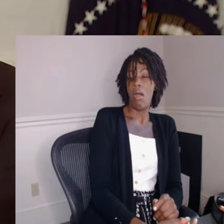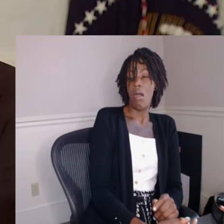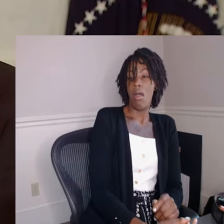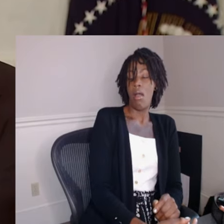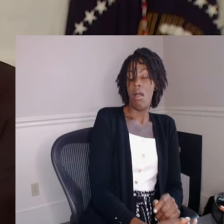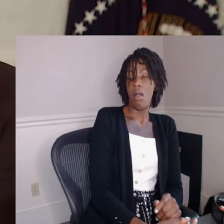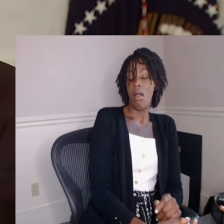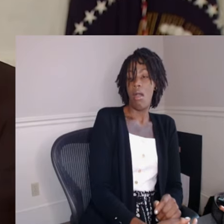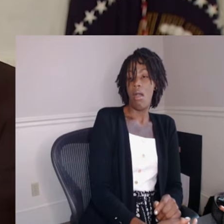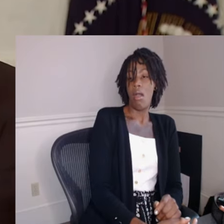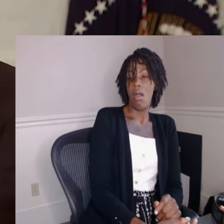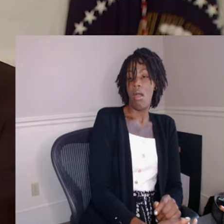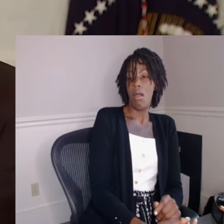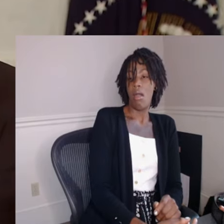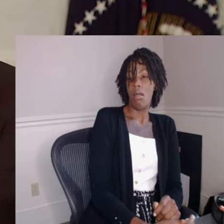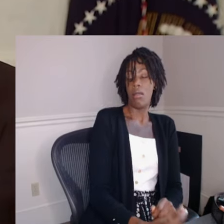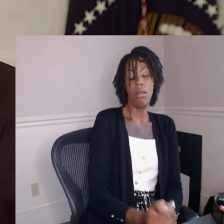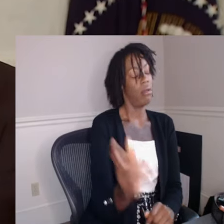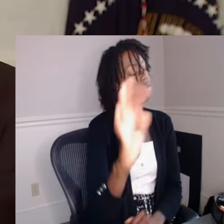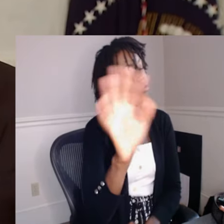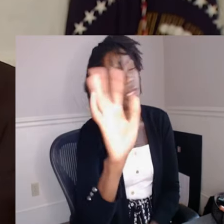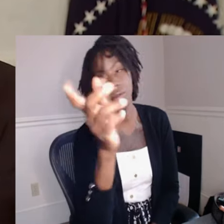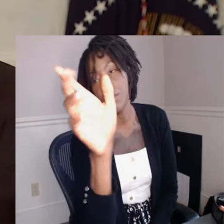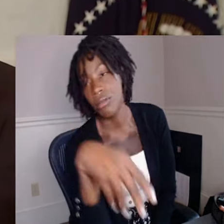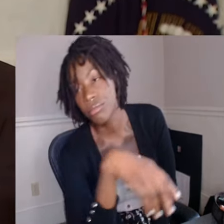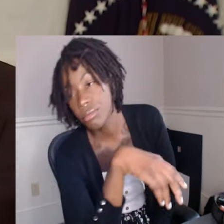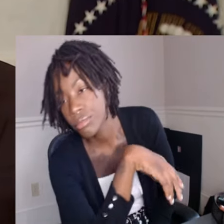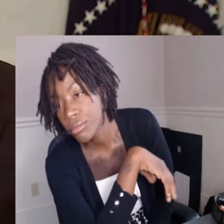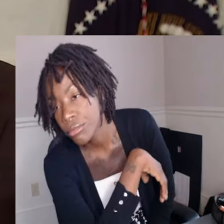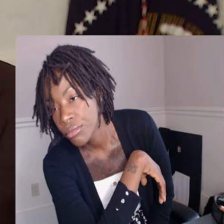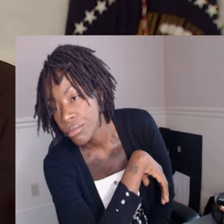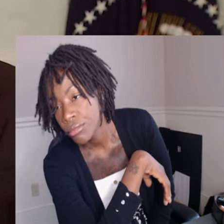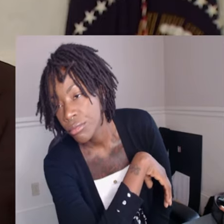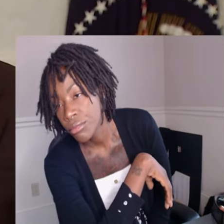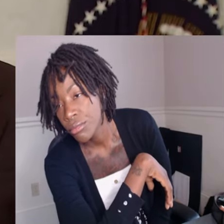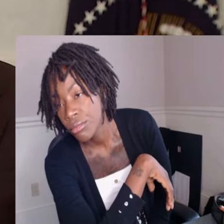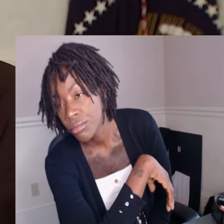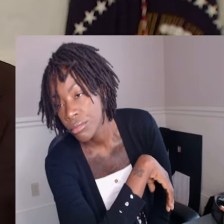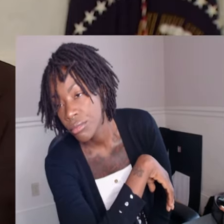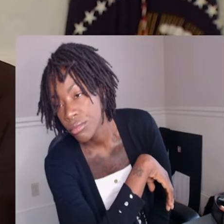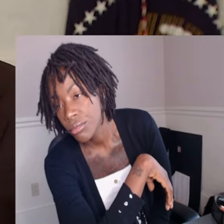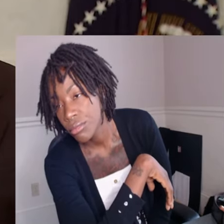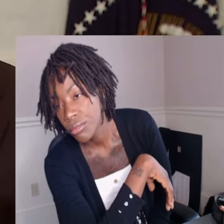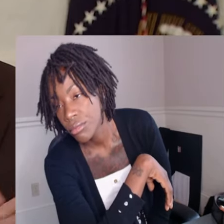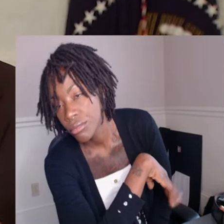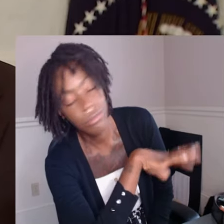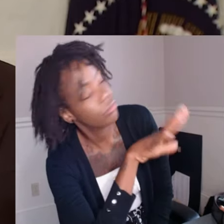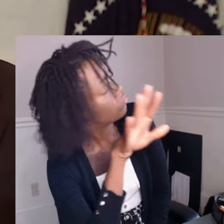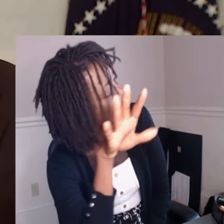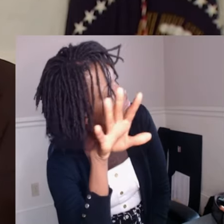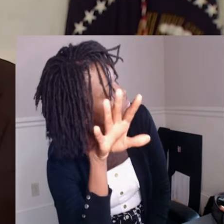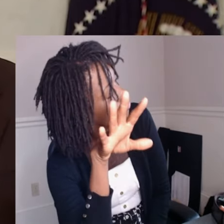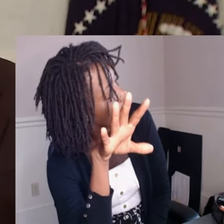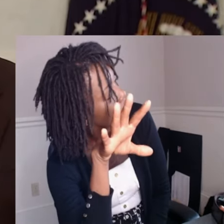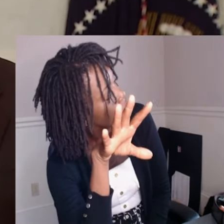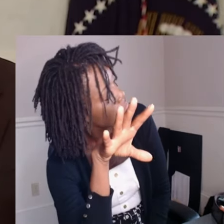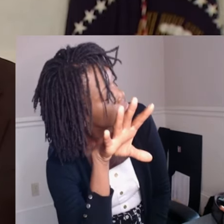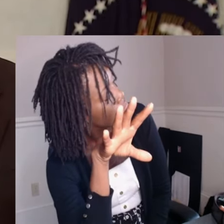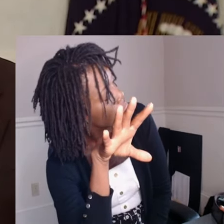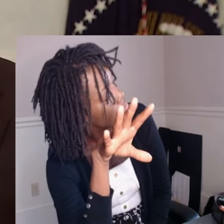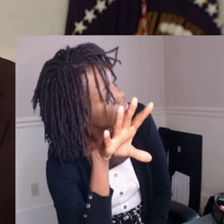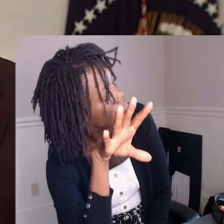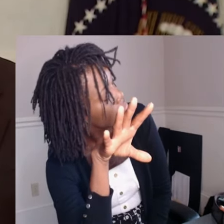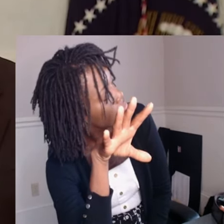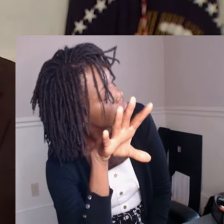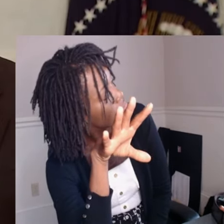are fully vaccinated or show a negative test at least once a week. Some of the